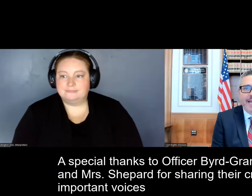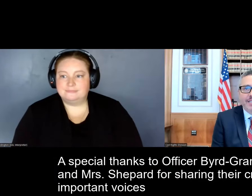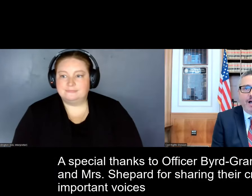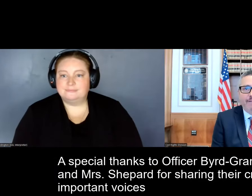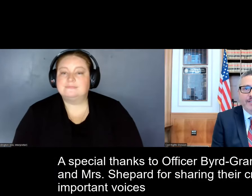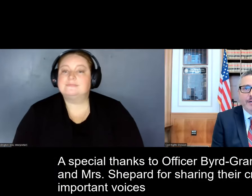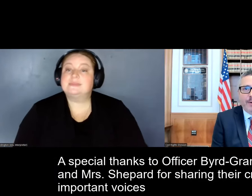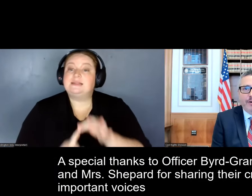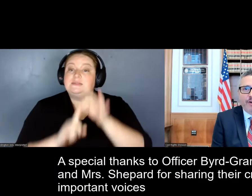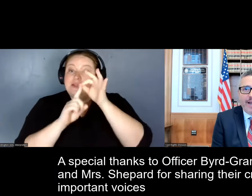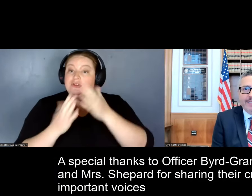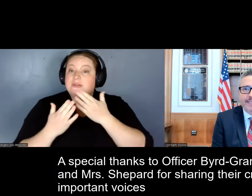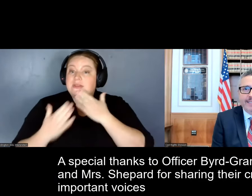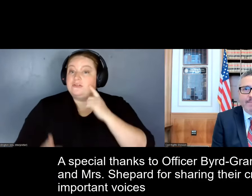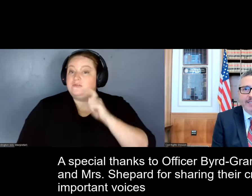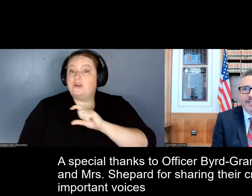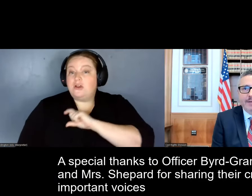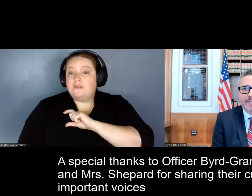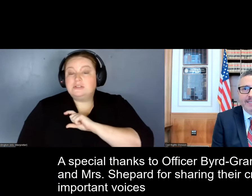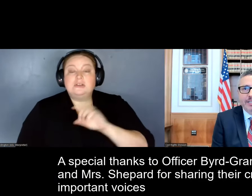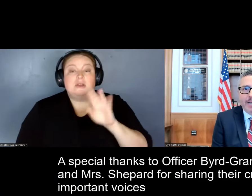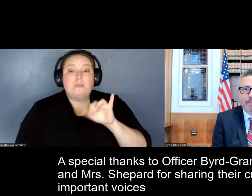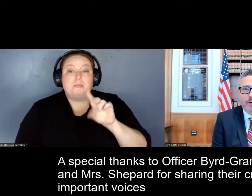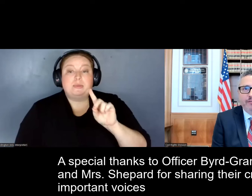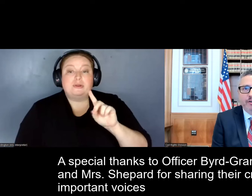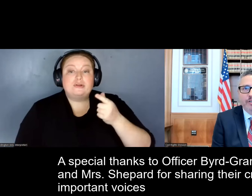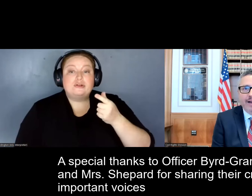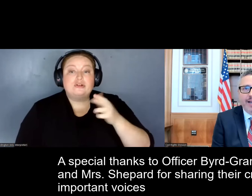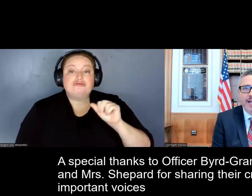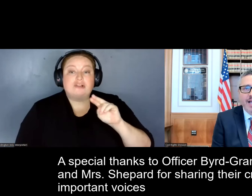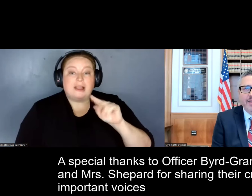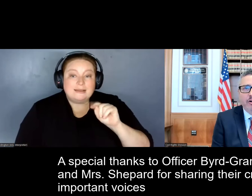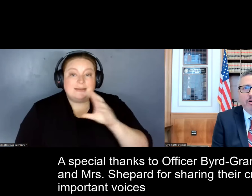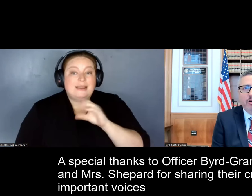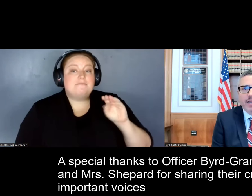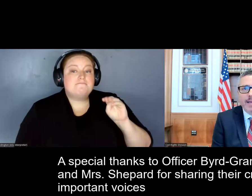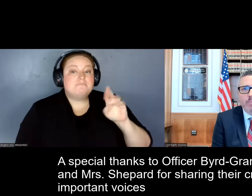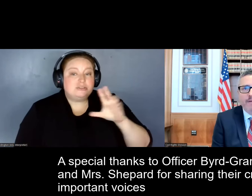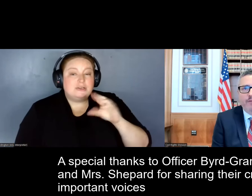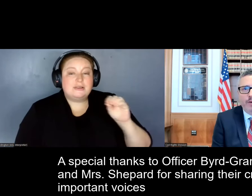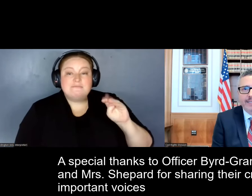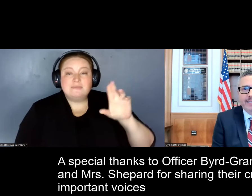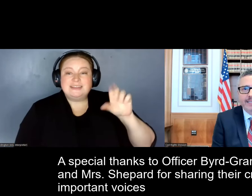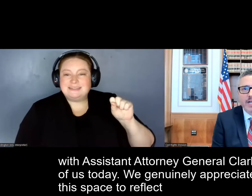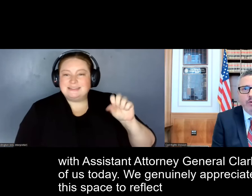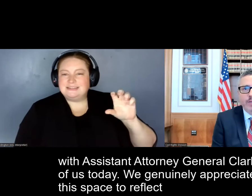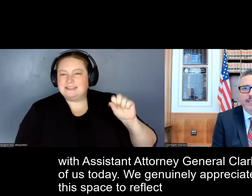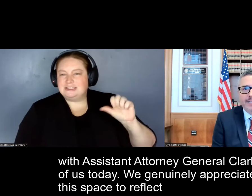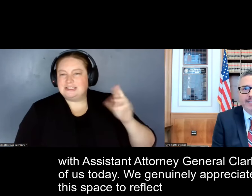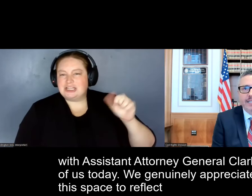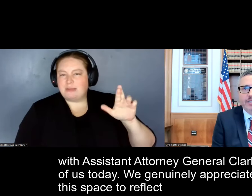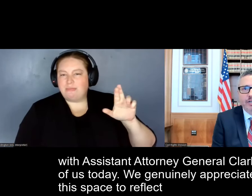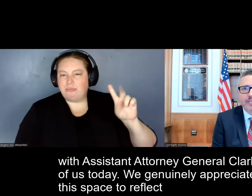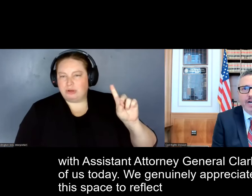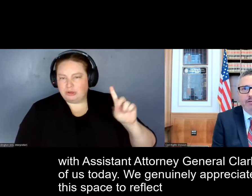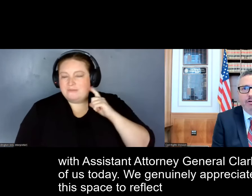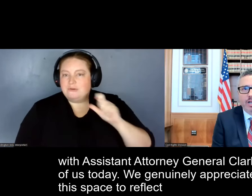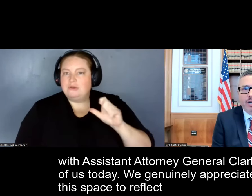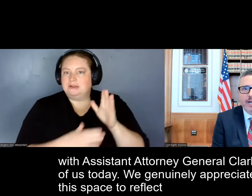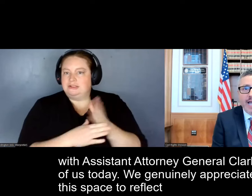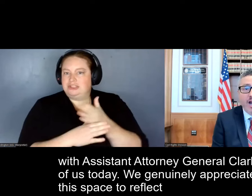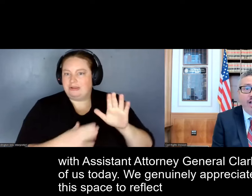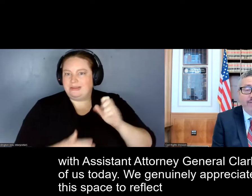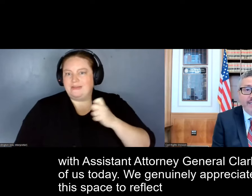Special thanks to Officer Byrd Grant and Mr. and Mrs. Shepard for sharing their critically important voices with Assistant Attorney